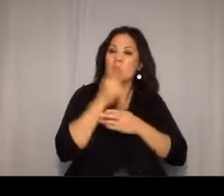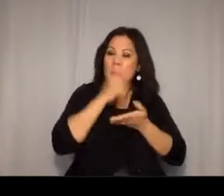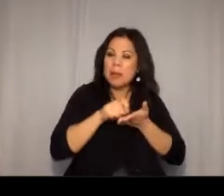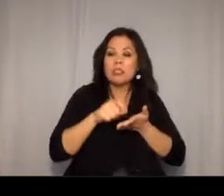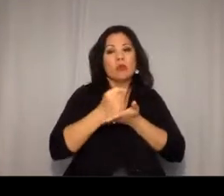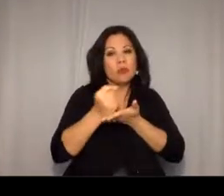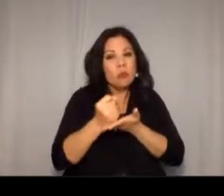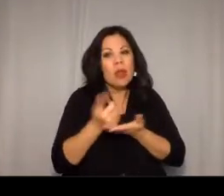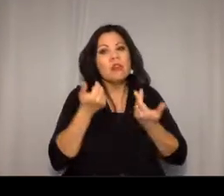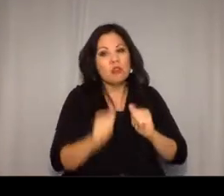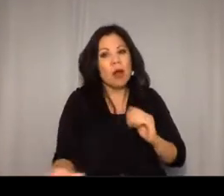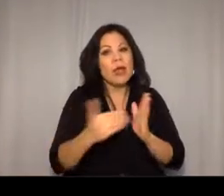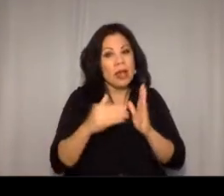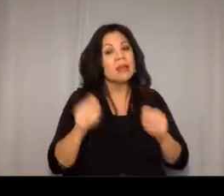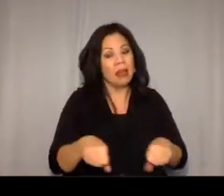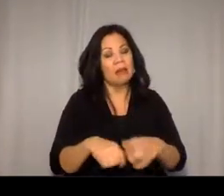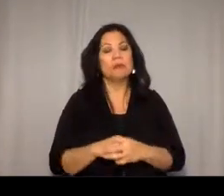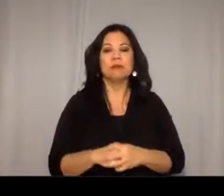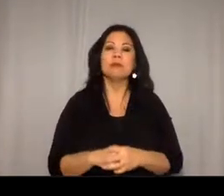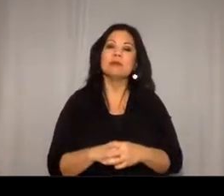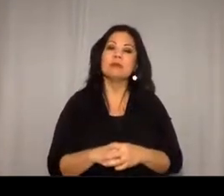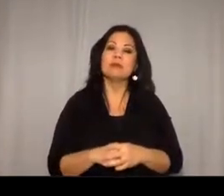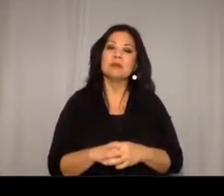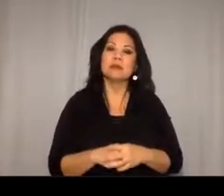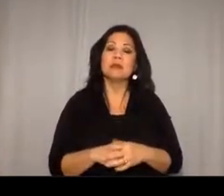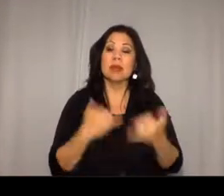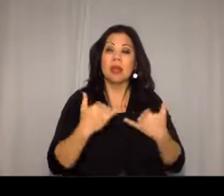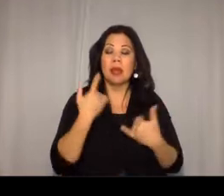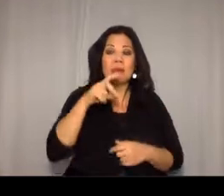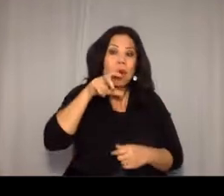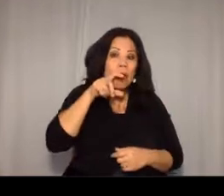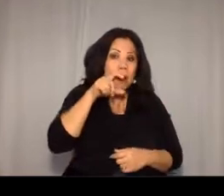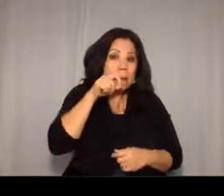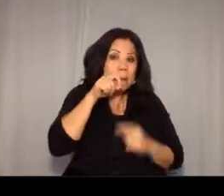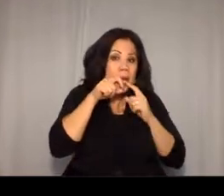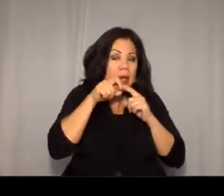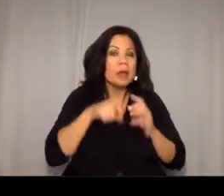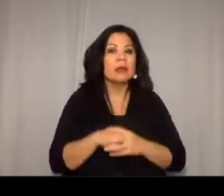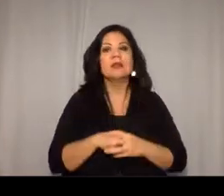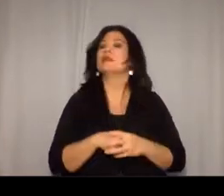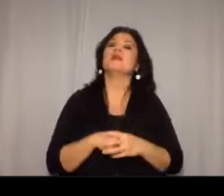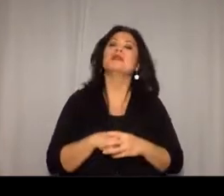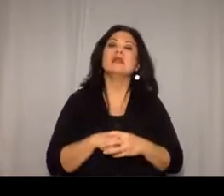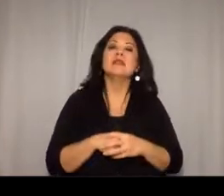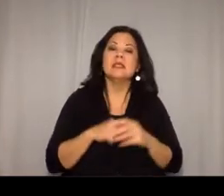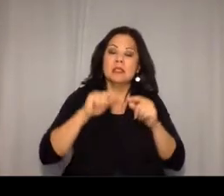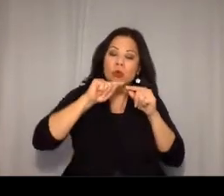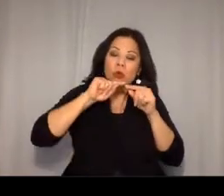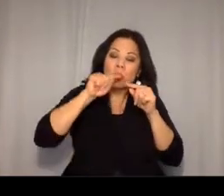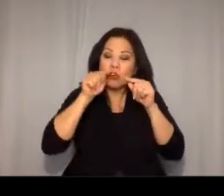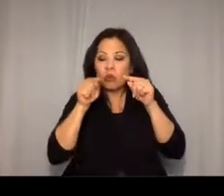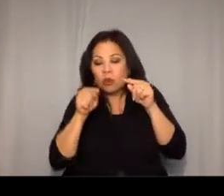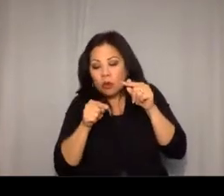again. All right, so now to do the beak, we're going to make a shape that starts with a little